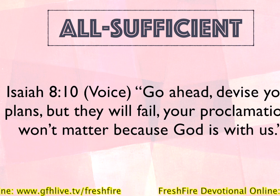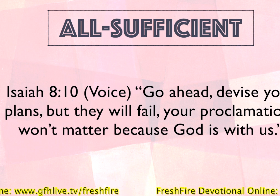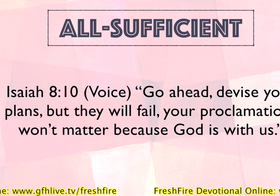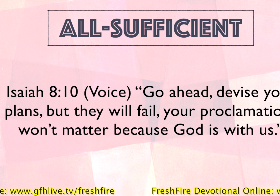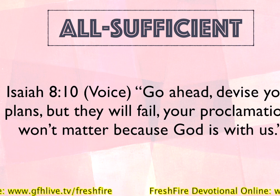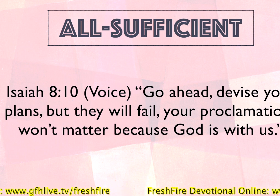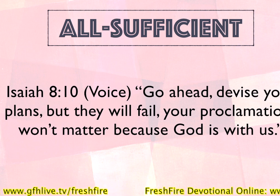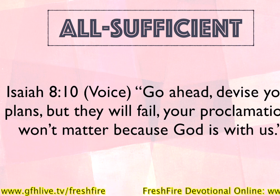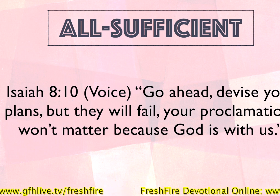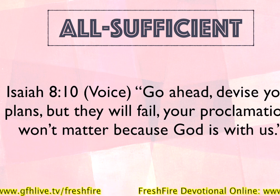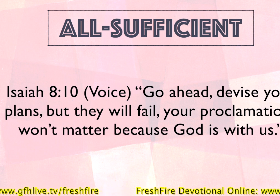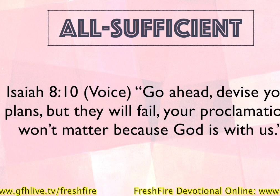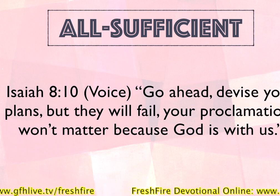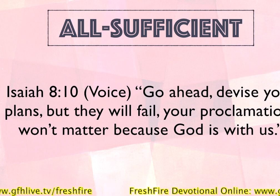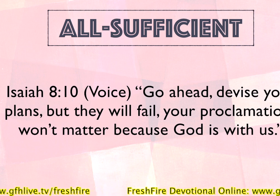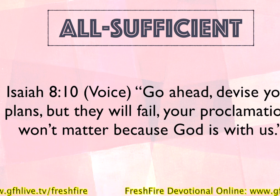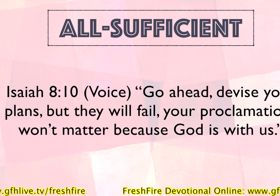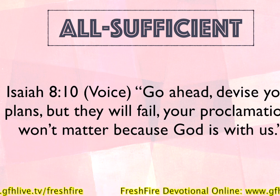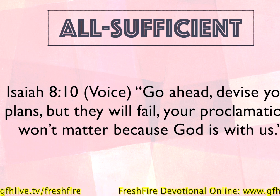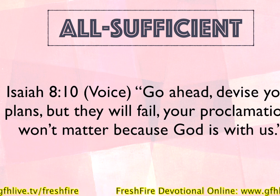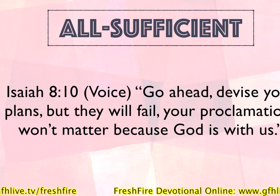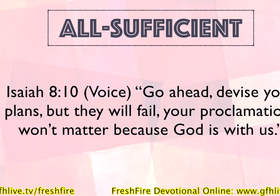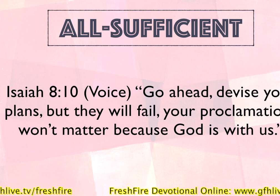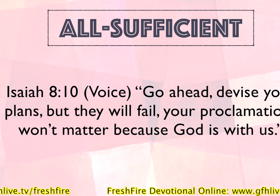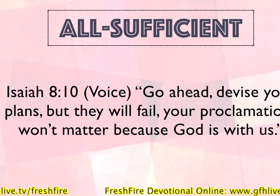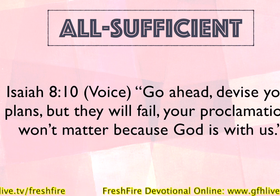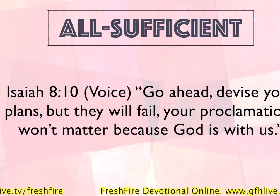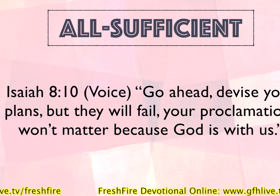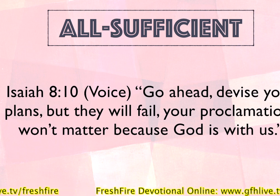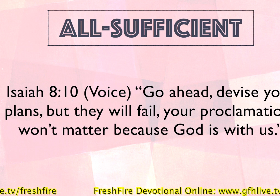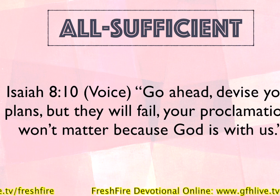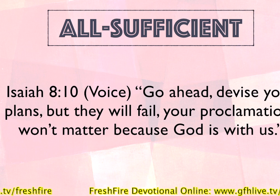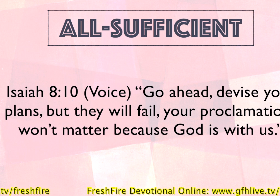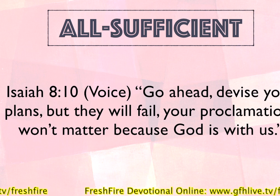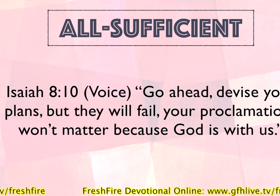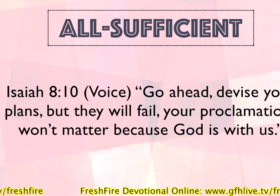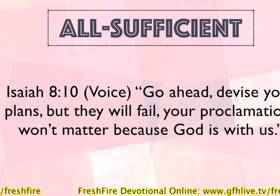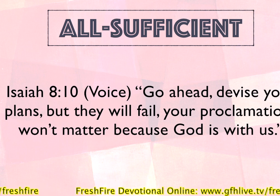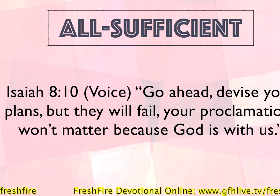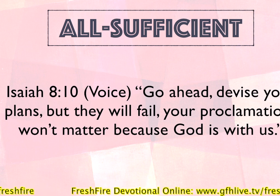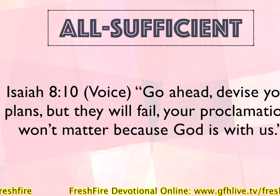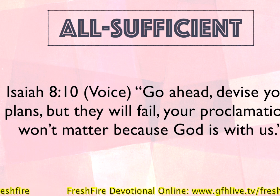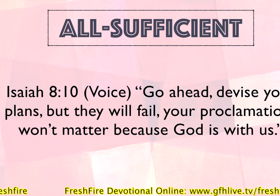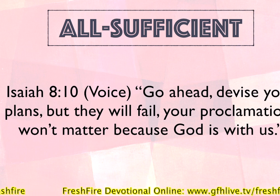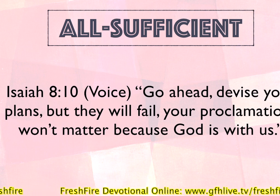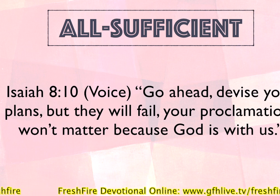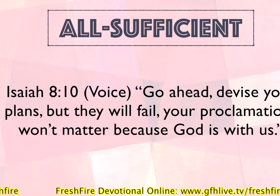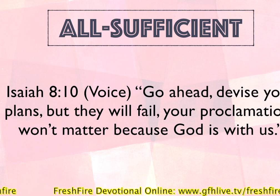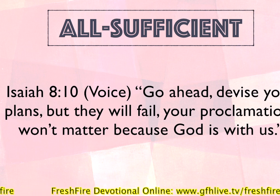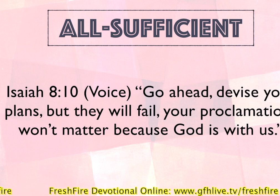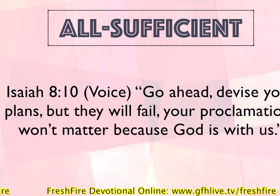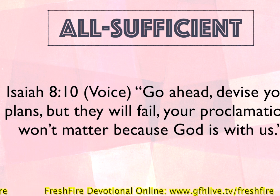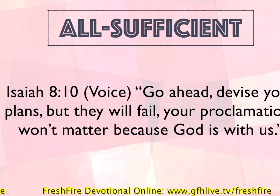says, go ahead, devise your plans, they will fail. Your proclamations won't matter